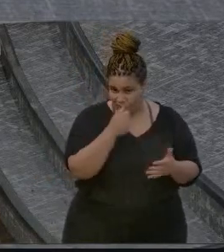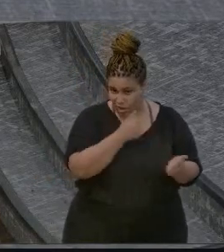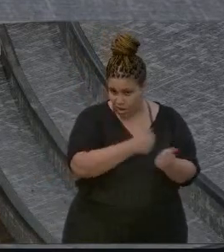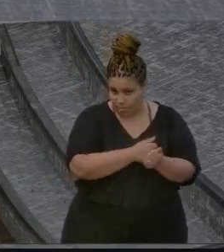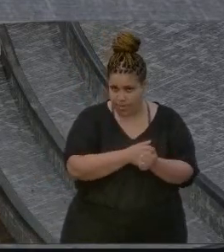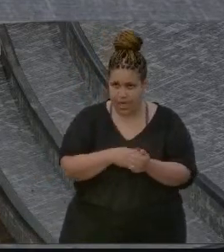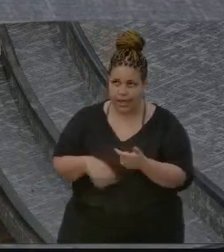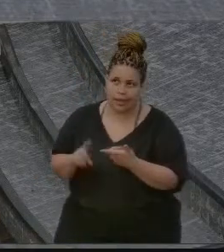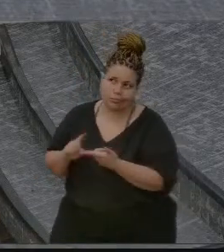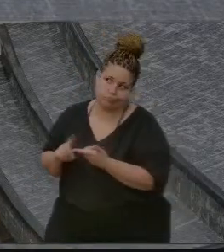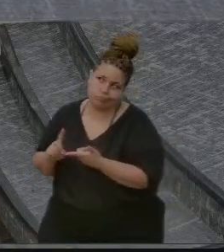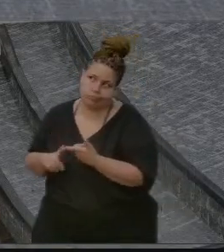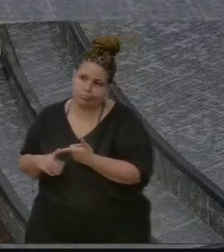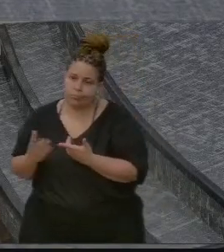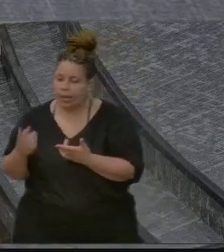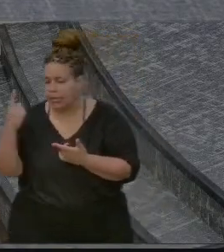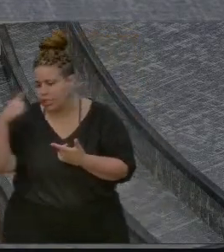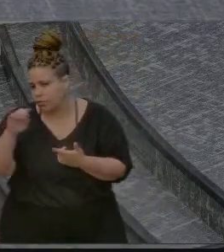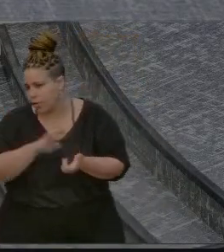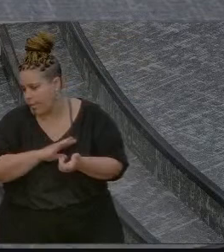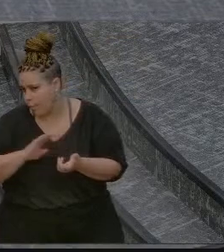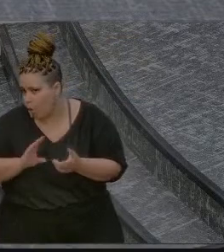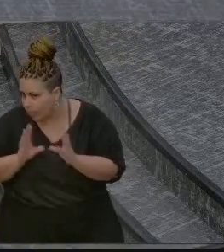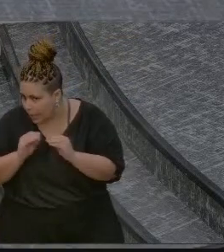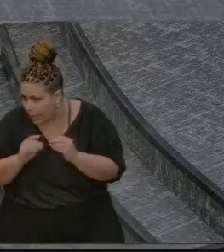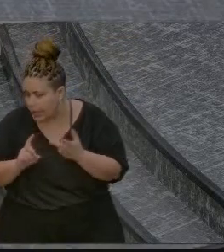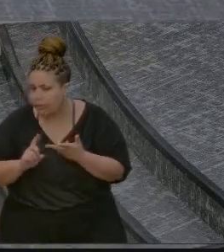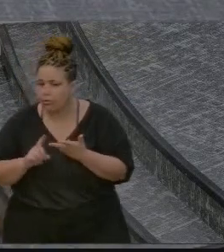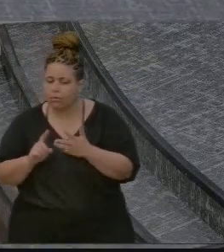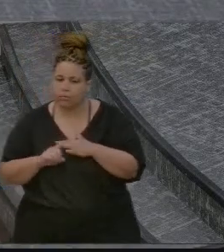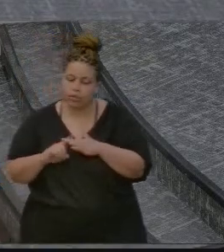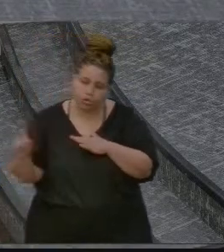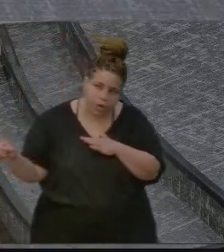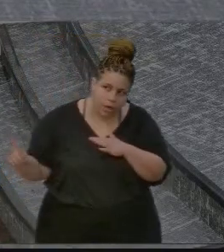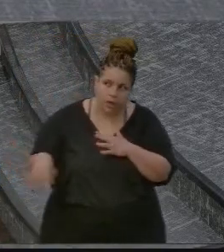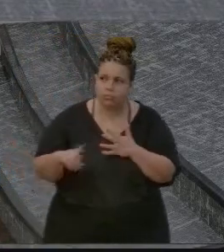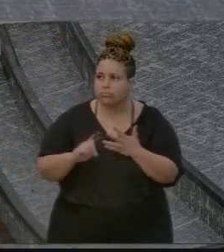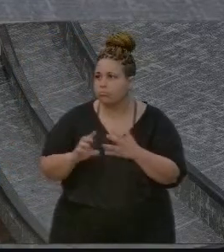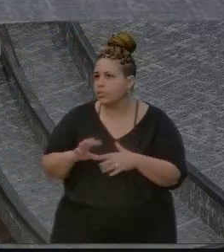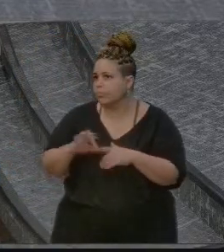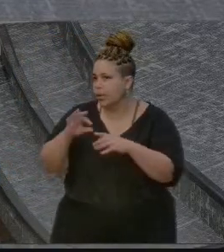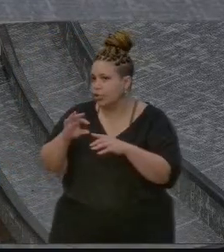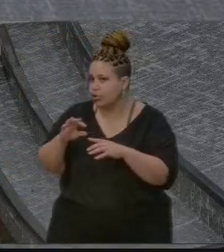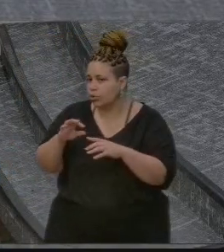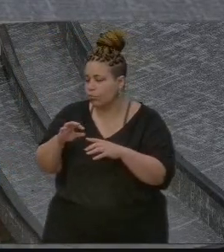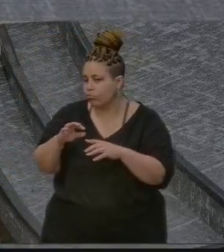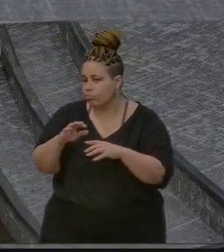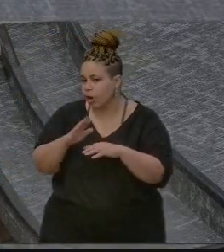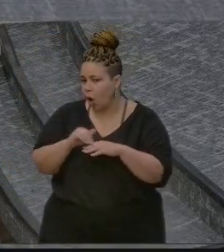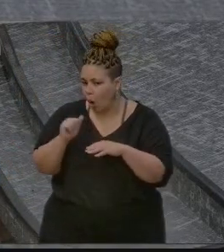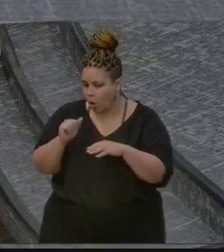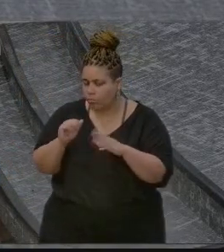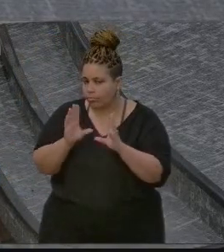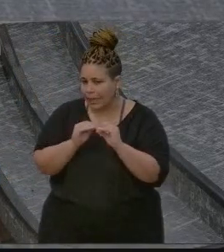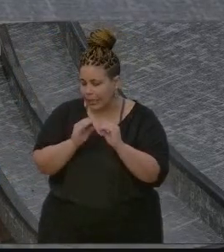board meeting, or retreat, or special call meeting, things like that. So